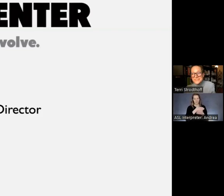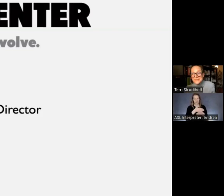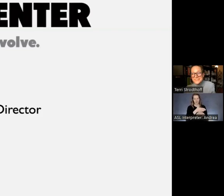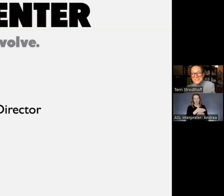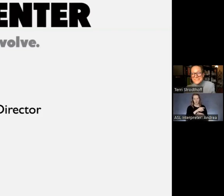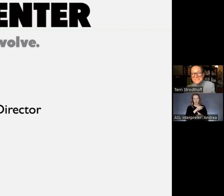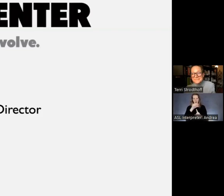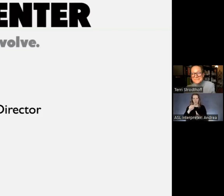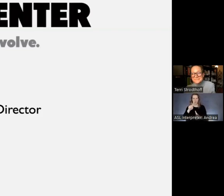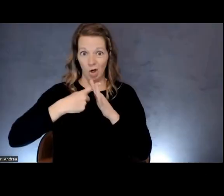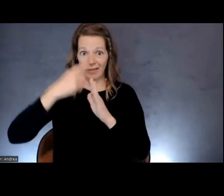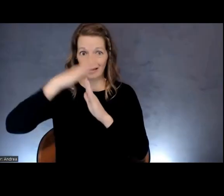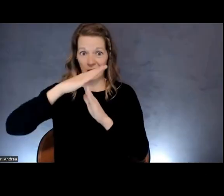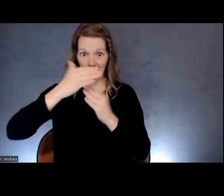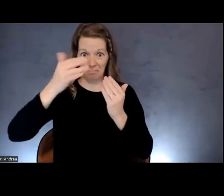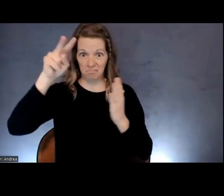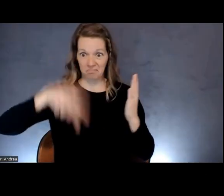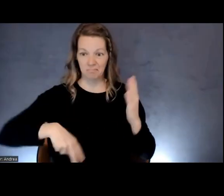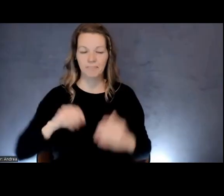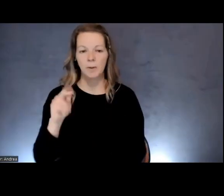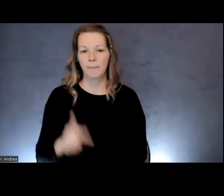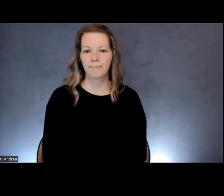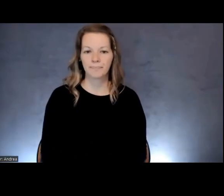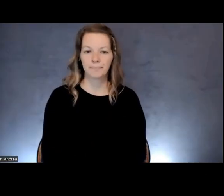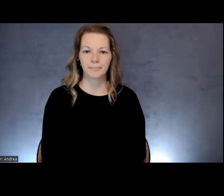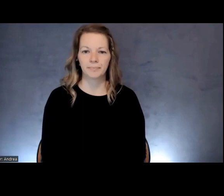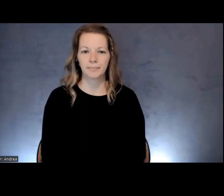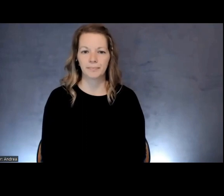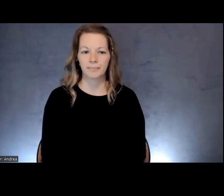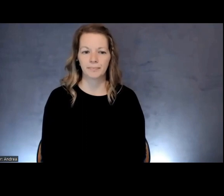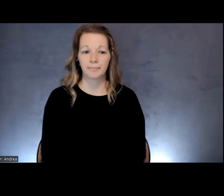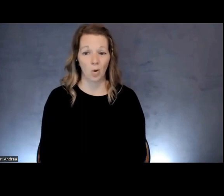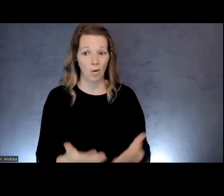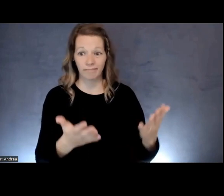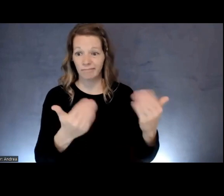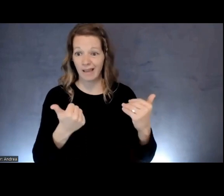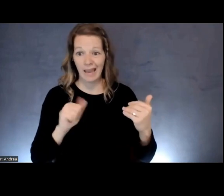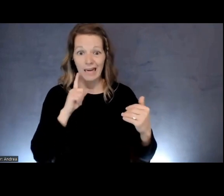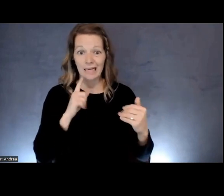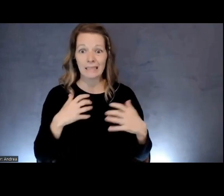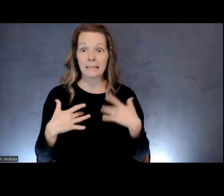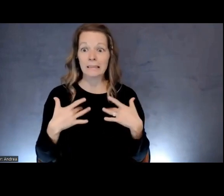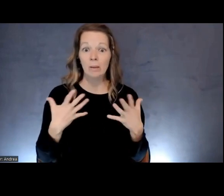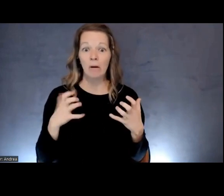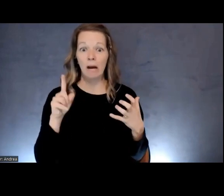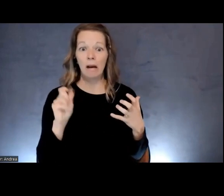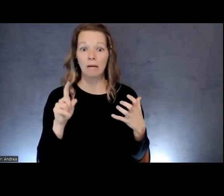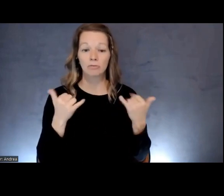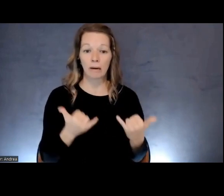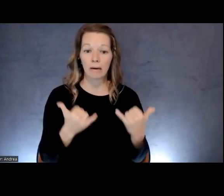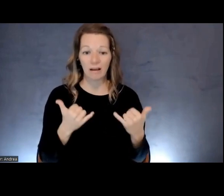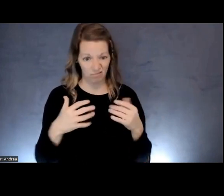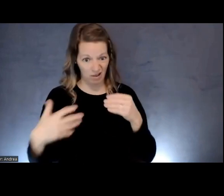questions. Does that make sense? Yeah. Yeah, okay. Or if anybody has any burning ones that right now they would like to